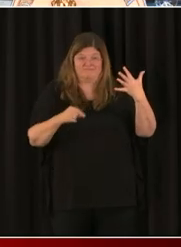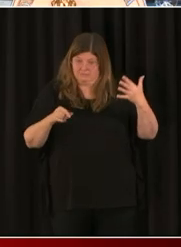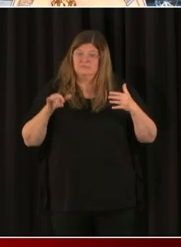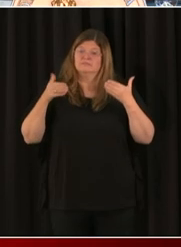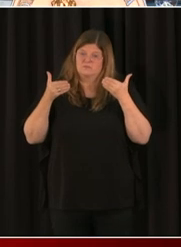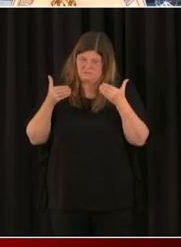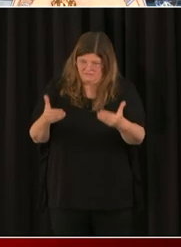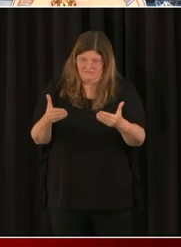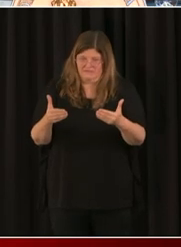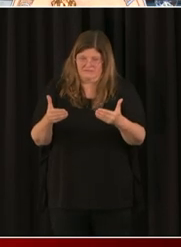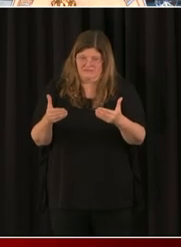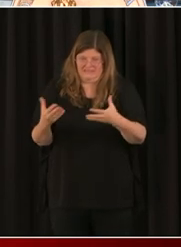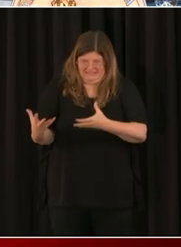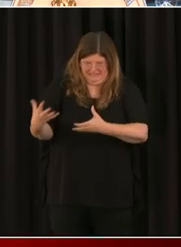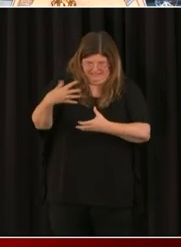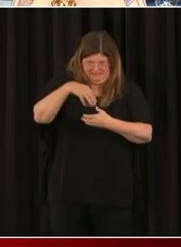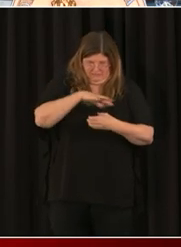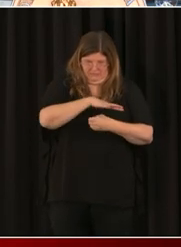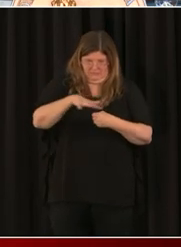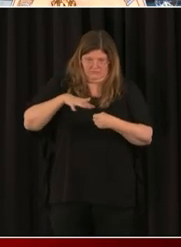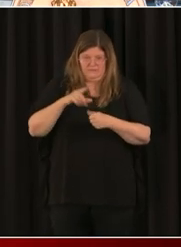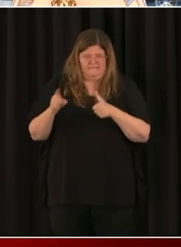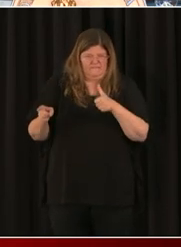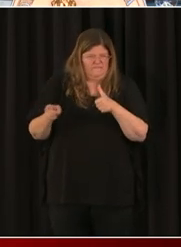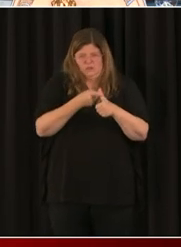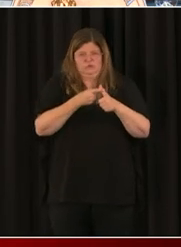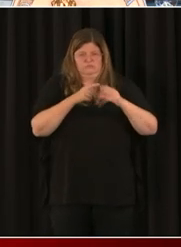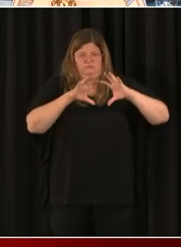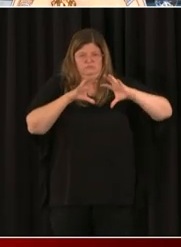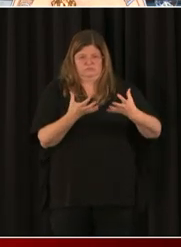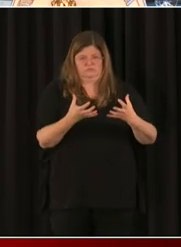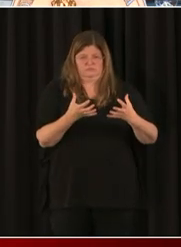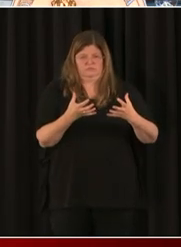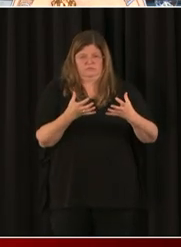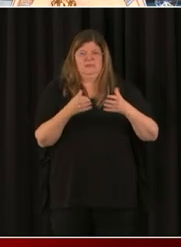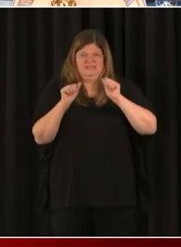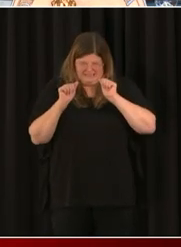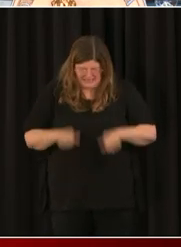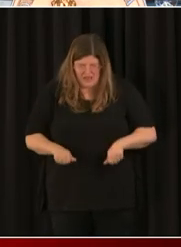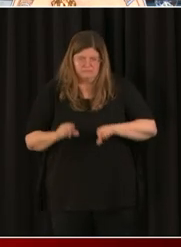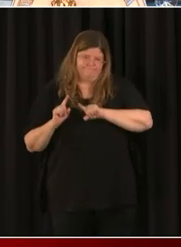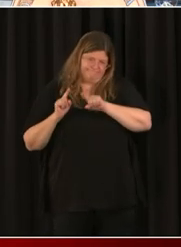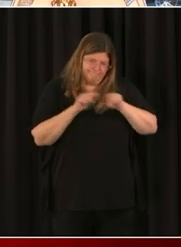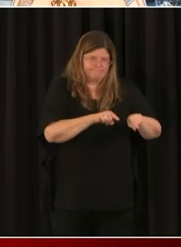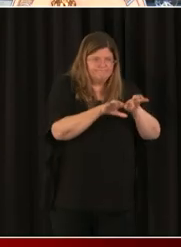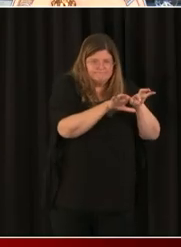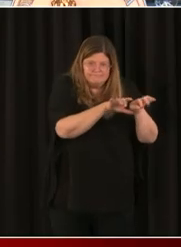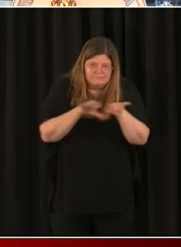lot of people who work in healthcare who can go to